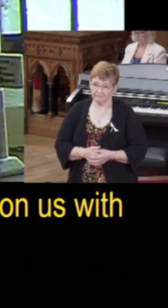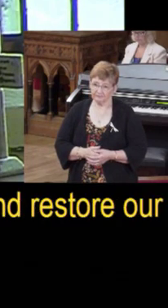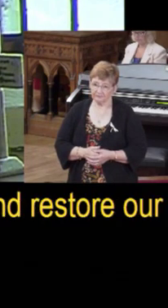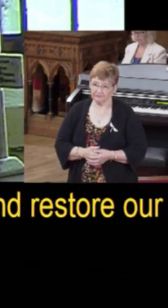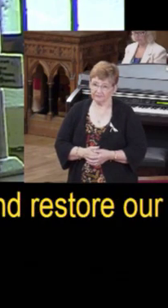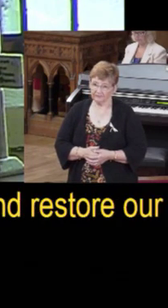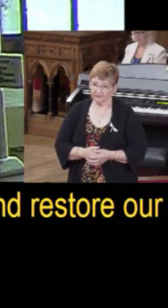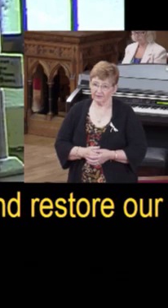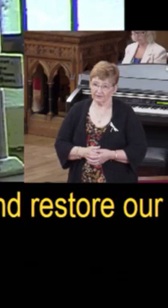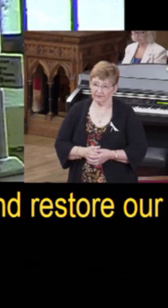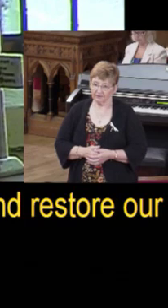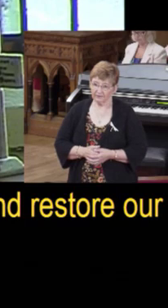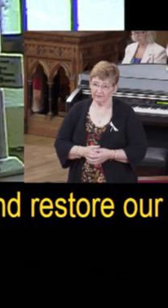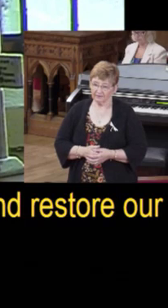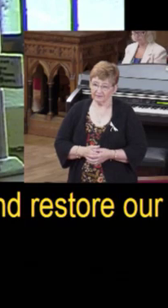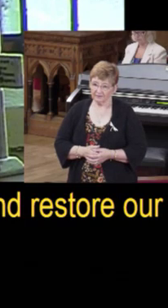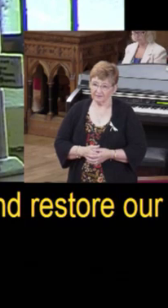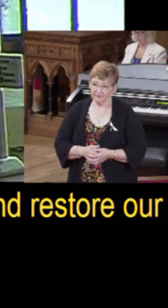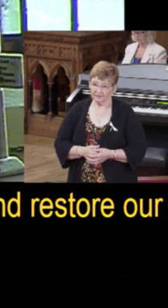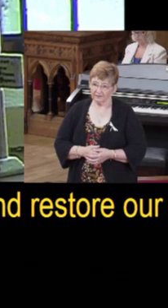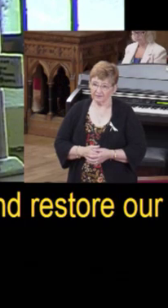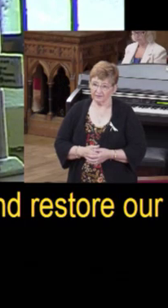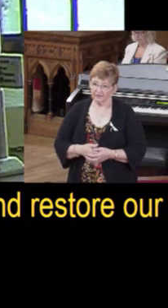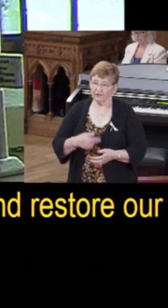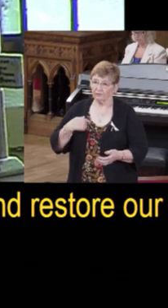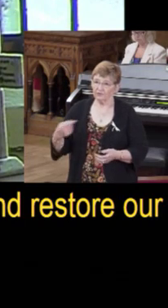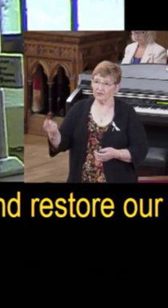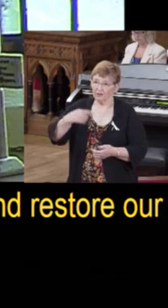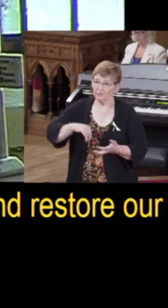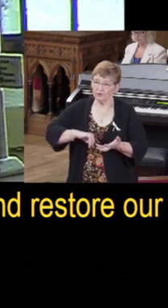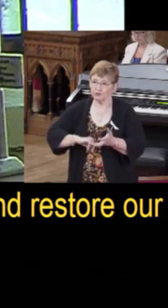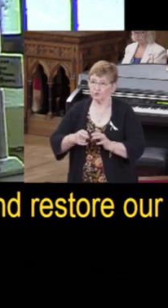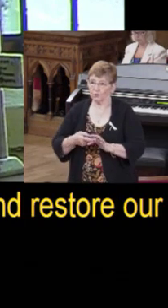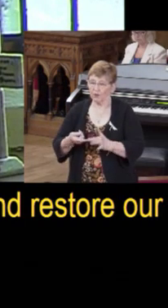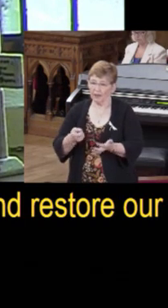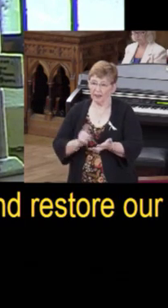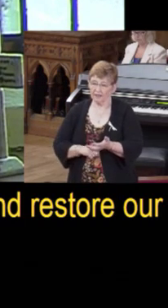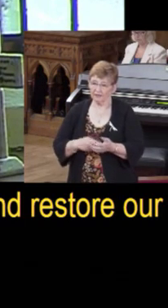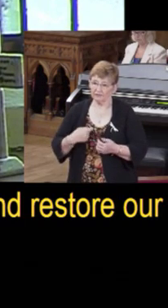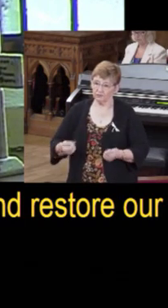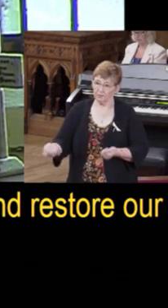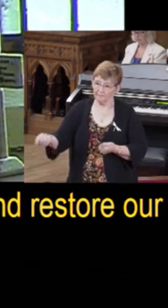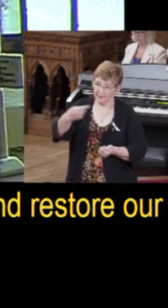Pardon our waywardness, and restore our souls, we pray.